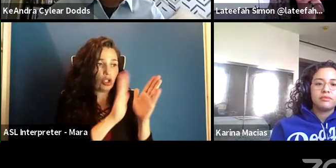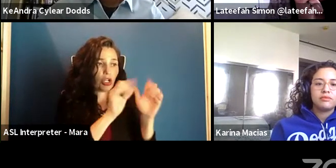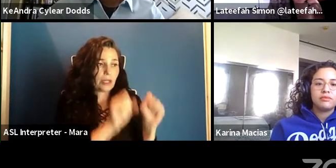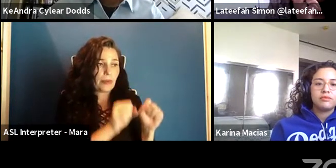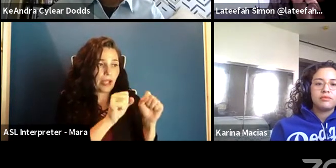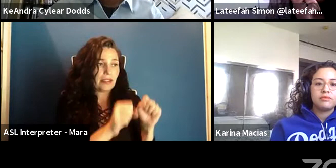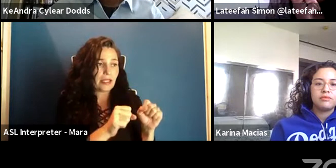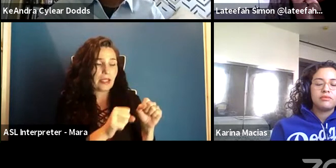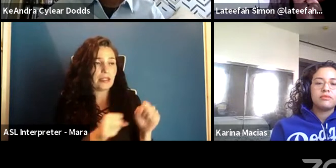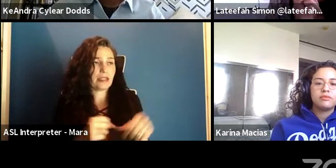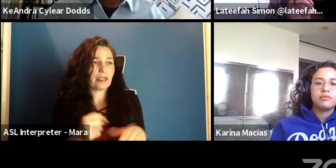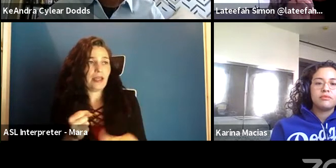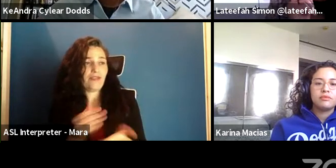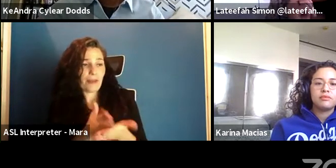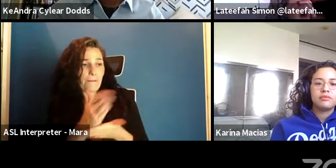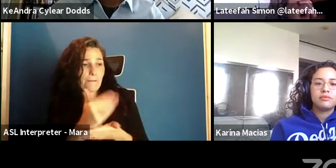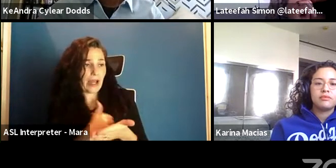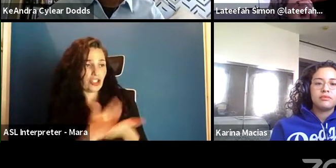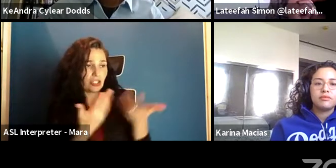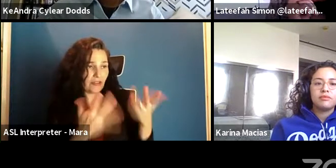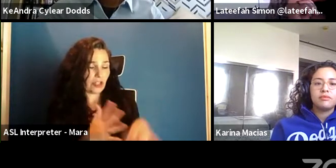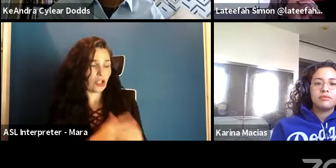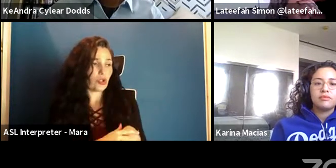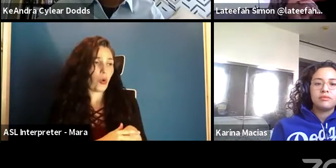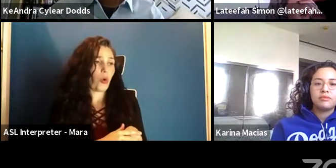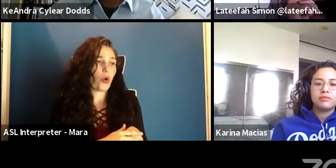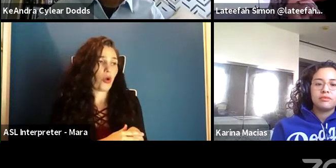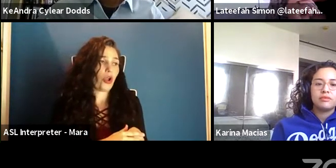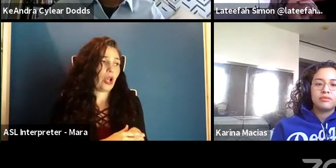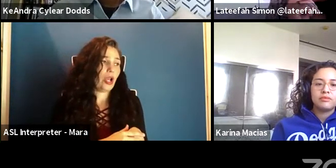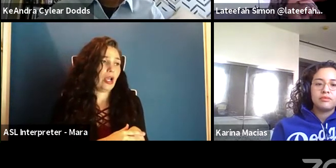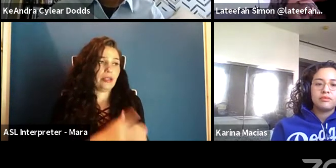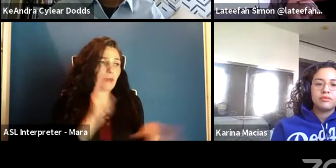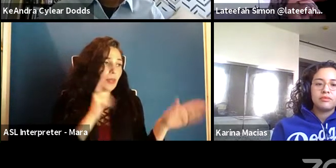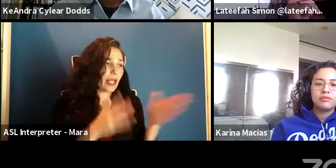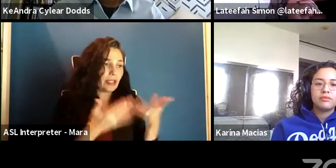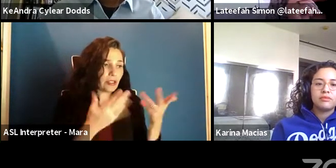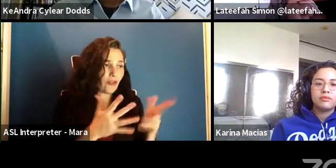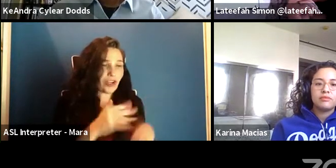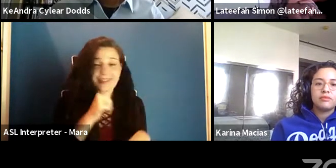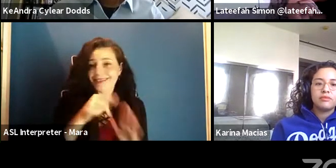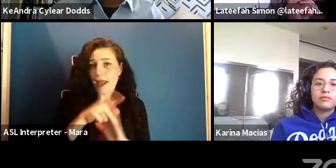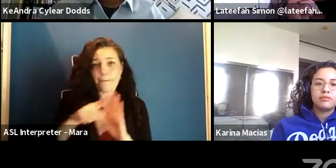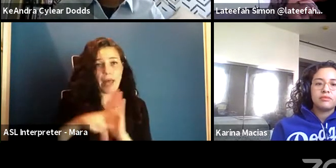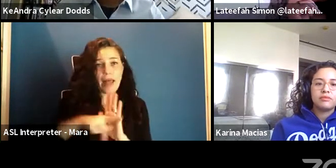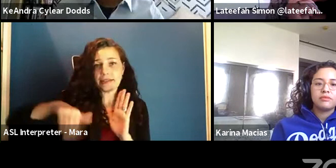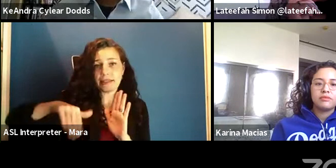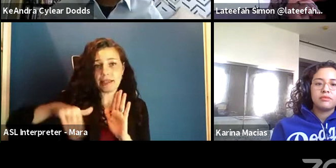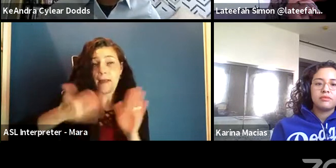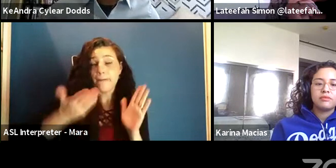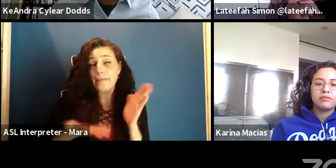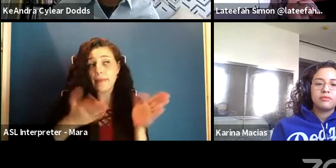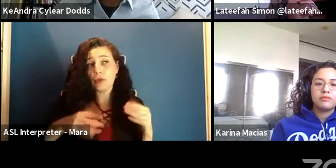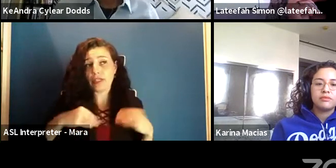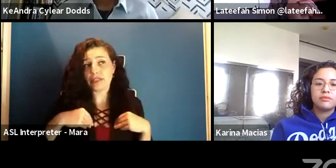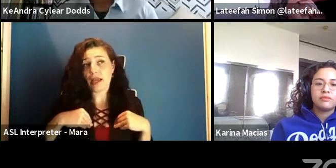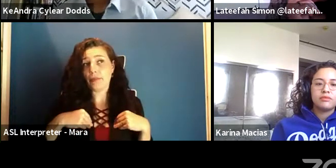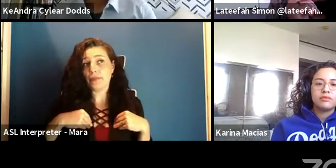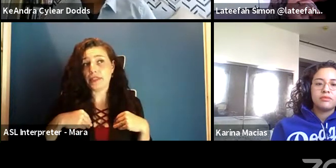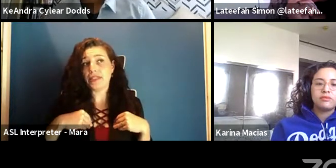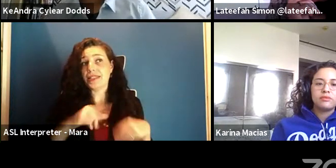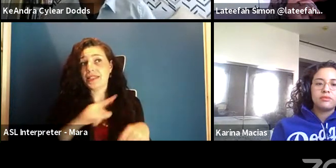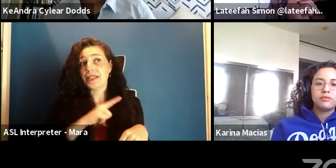not policy. It might get adopted by a board or a commission, but it's not legislation. But you want to at least frame it and set it up so